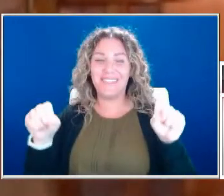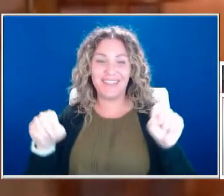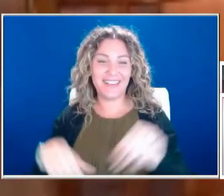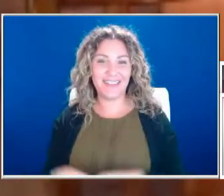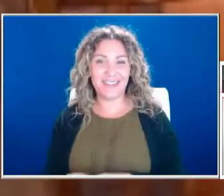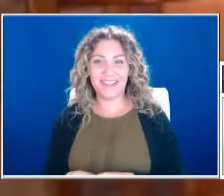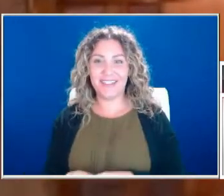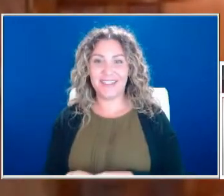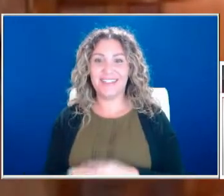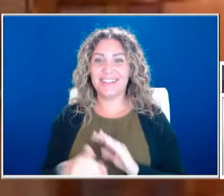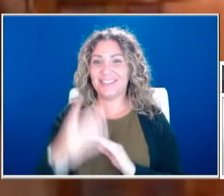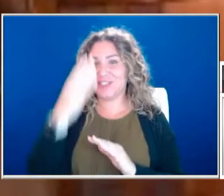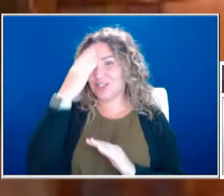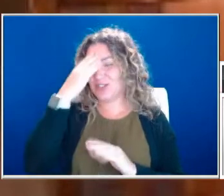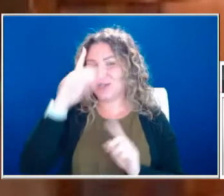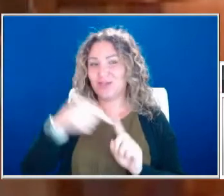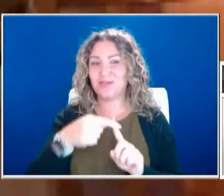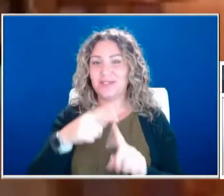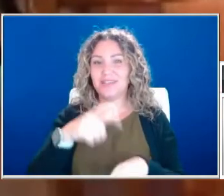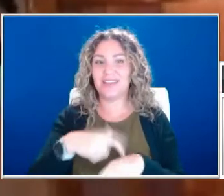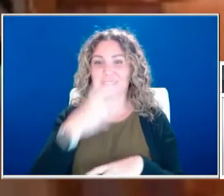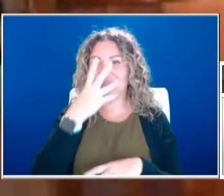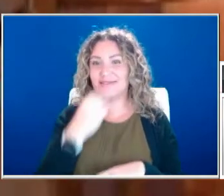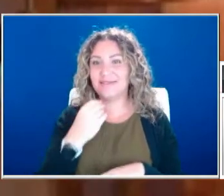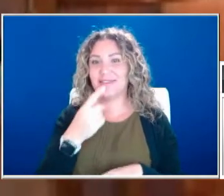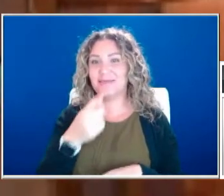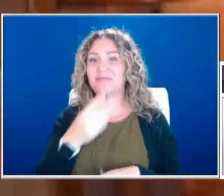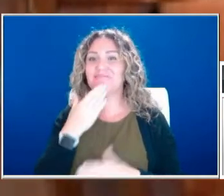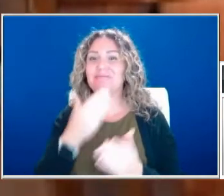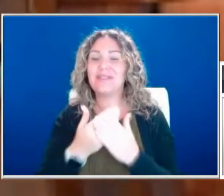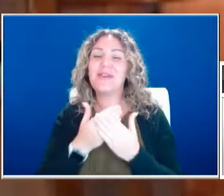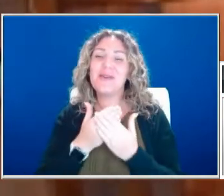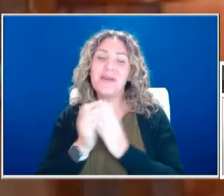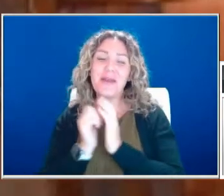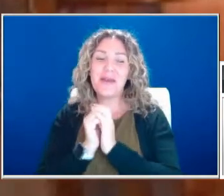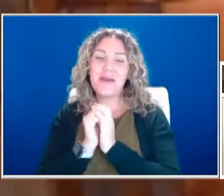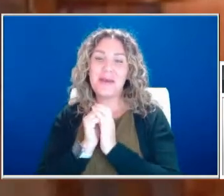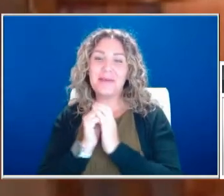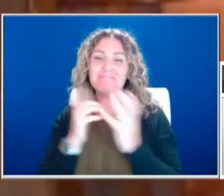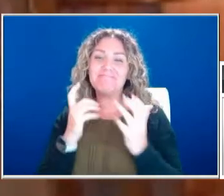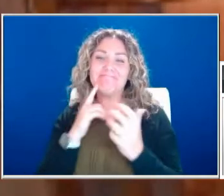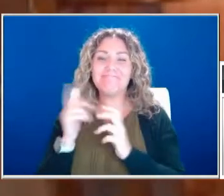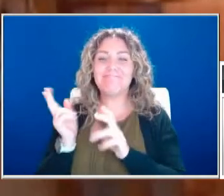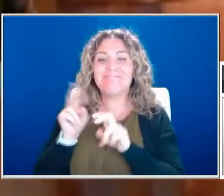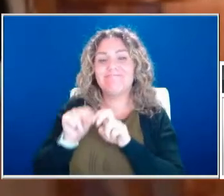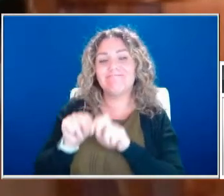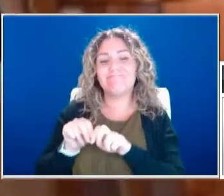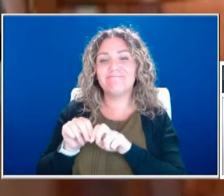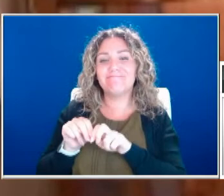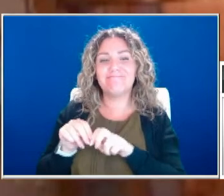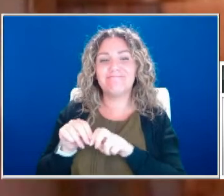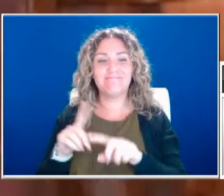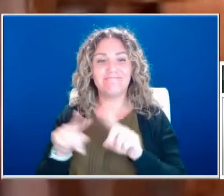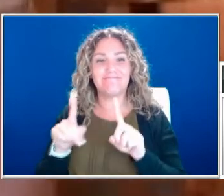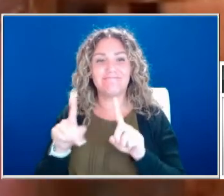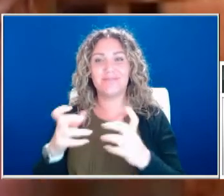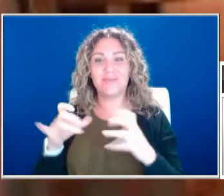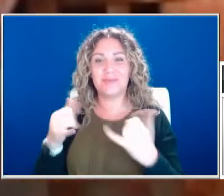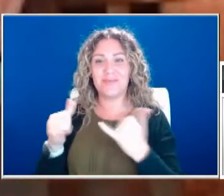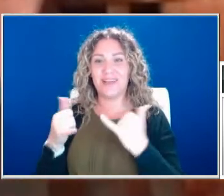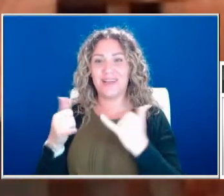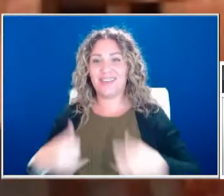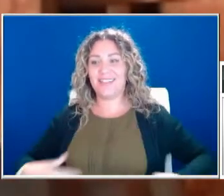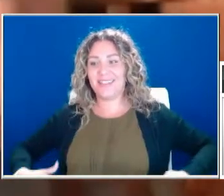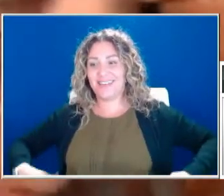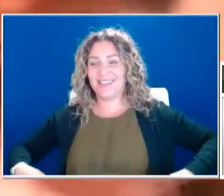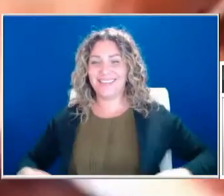She knows when it's time to go to sleep and stuff. She's really good at like cuddling and stuff. But then she also has times where she really wants to play.